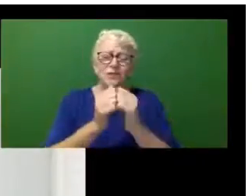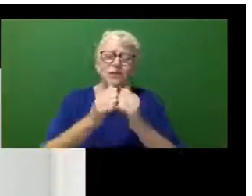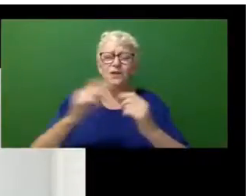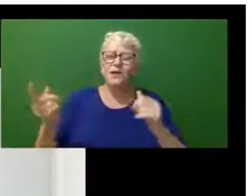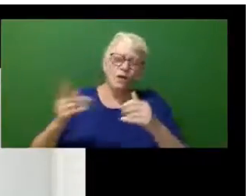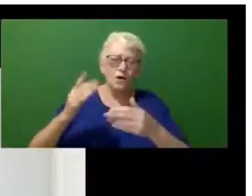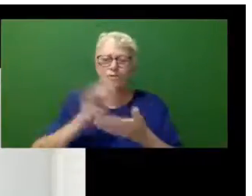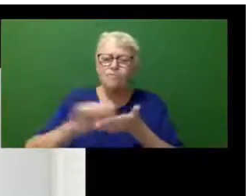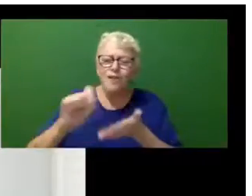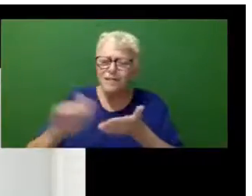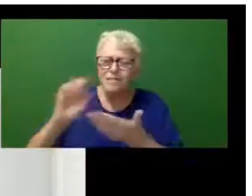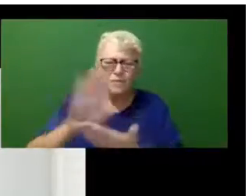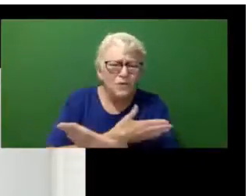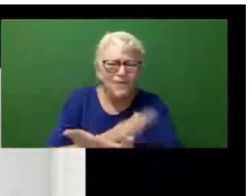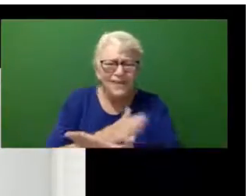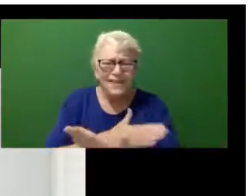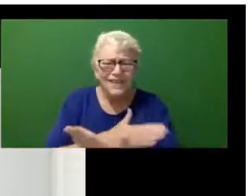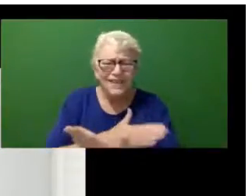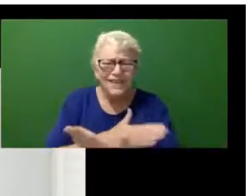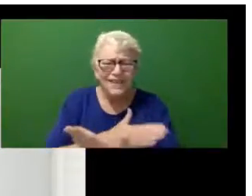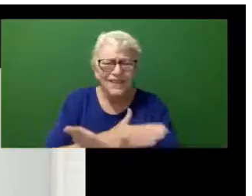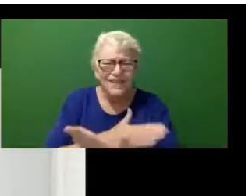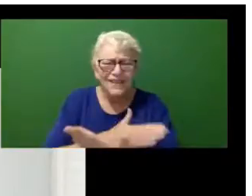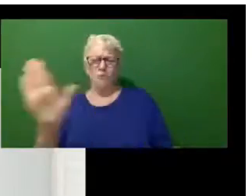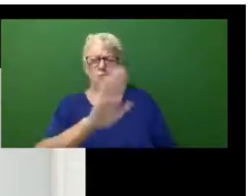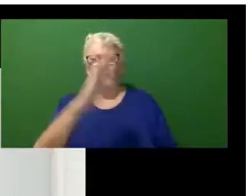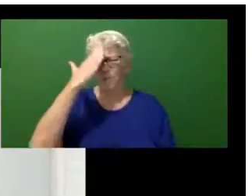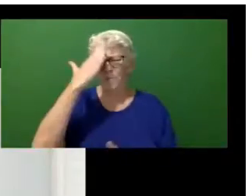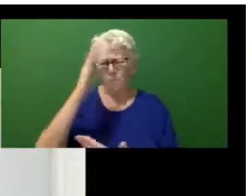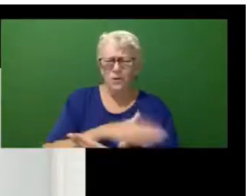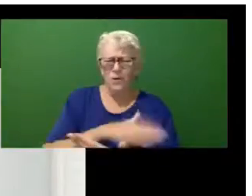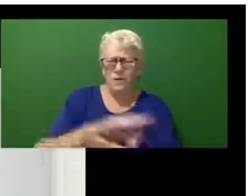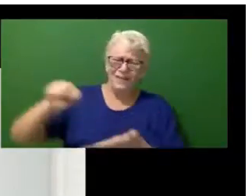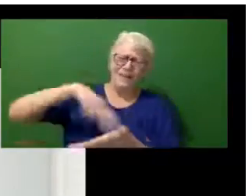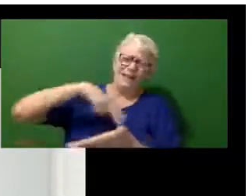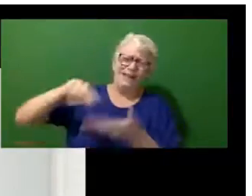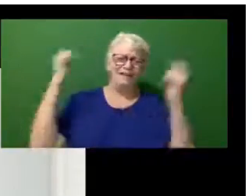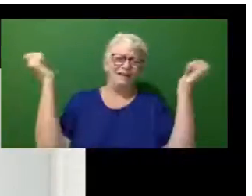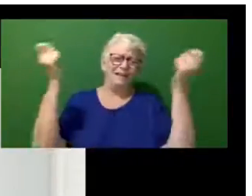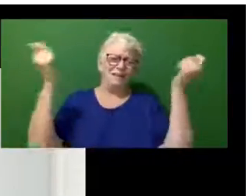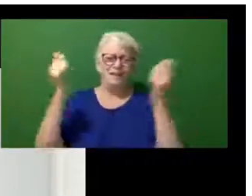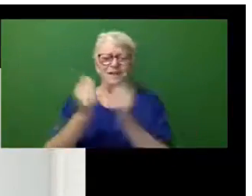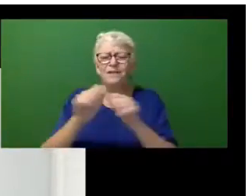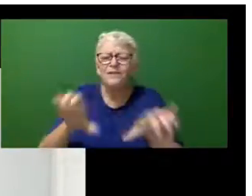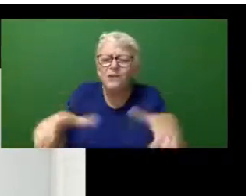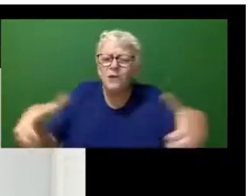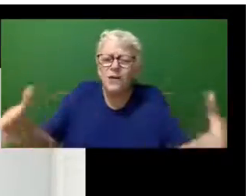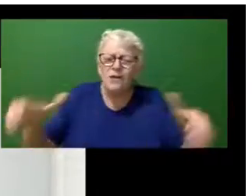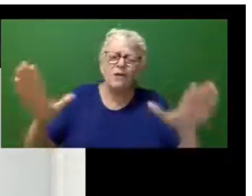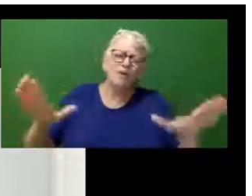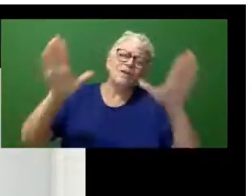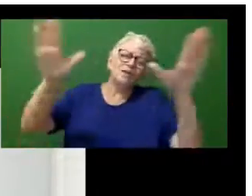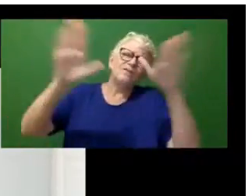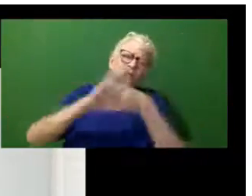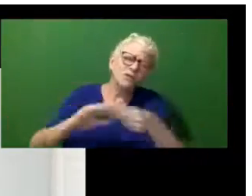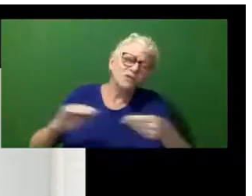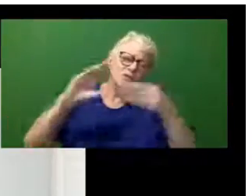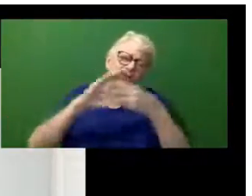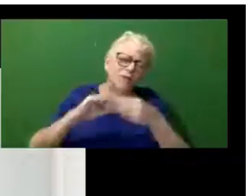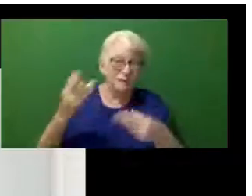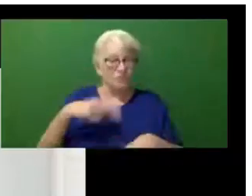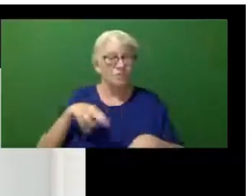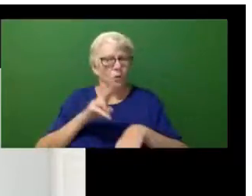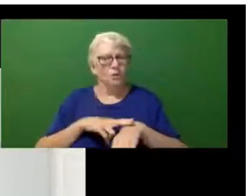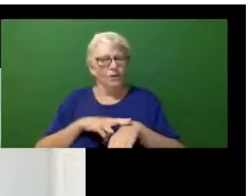artists sharing some original repertoire, as well as familiar melodies to celebrate and dance with our Torahs, wonderful stories